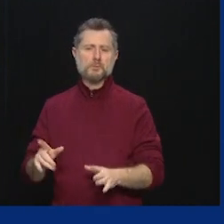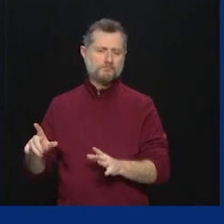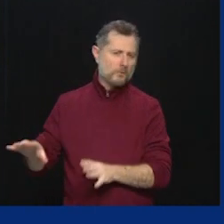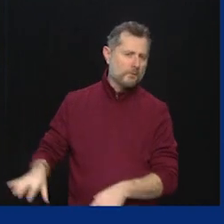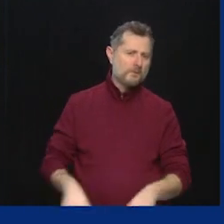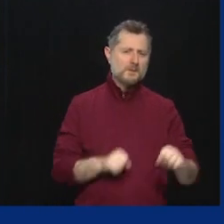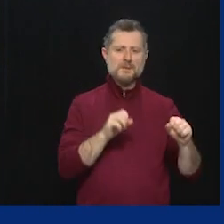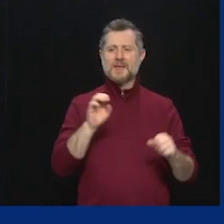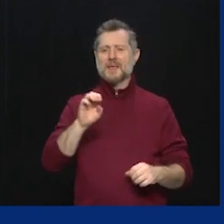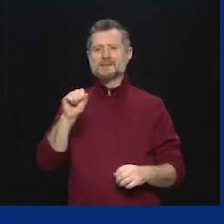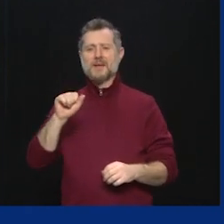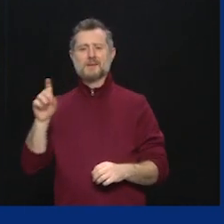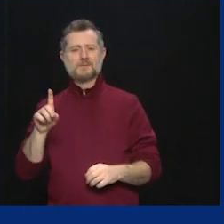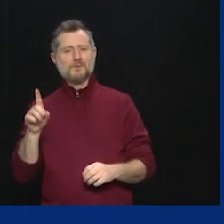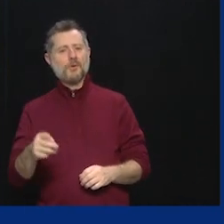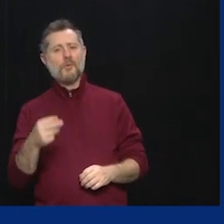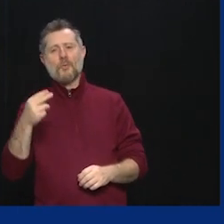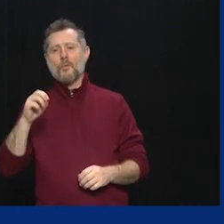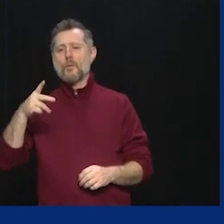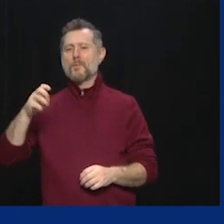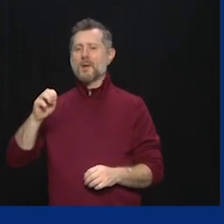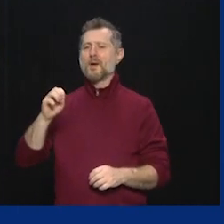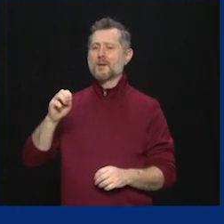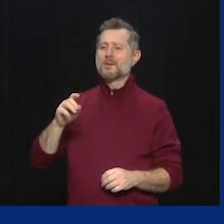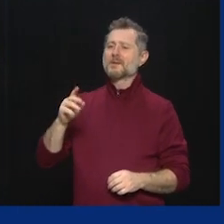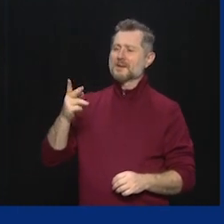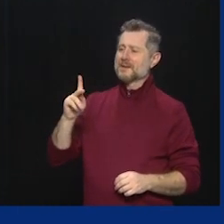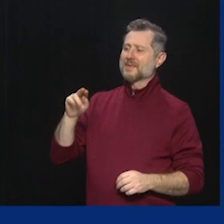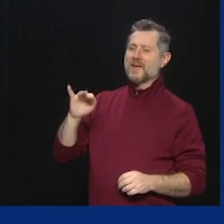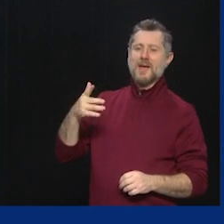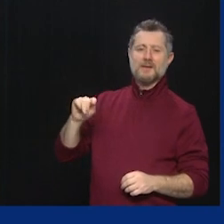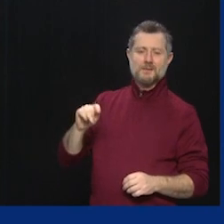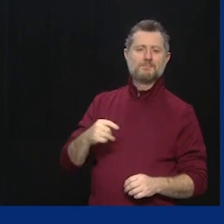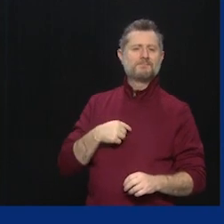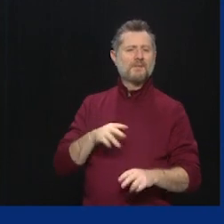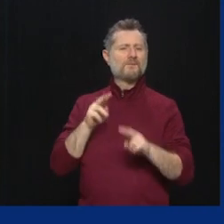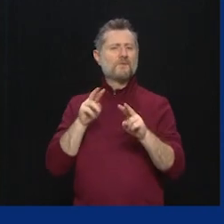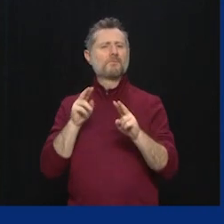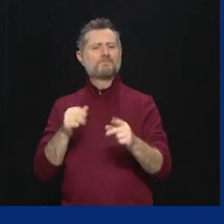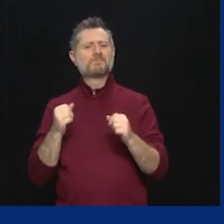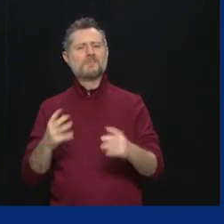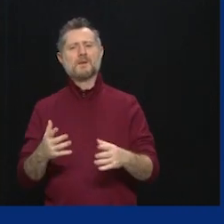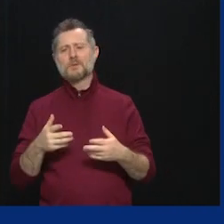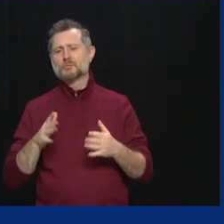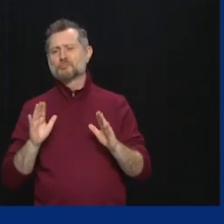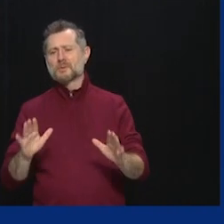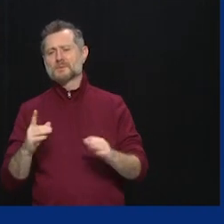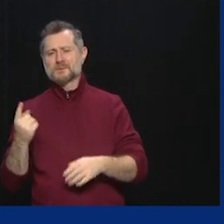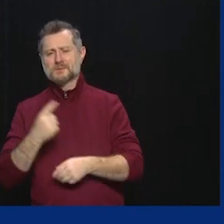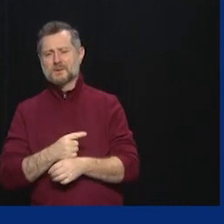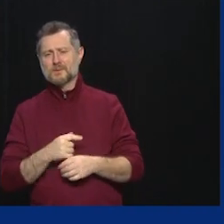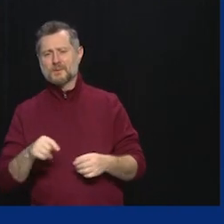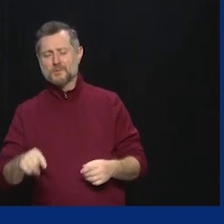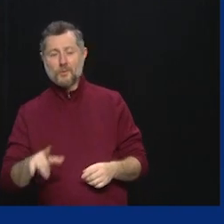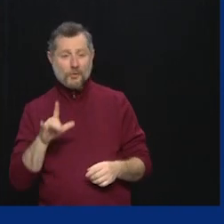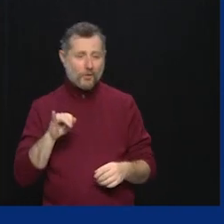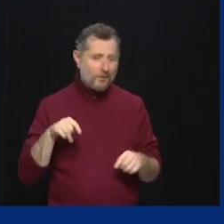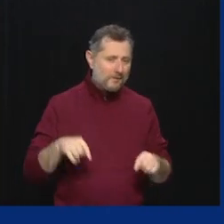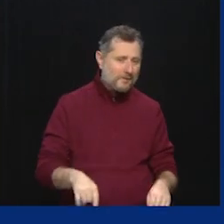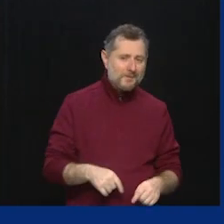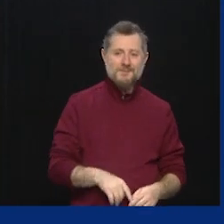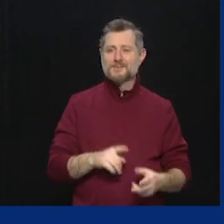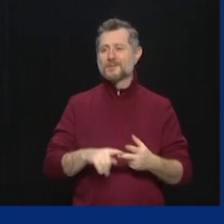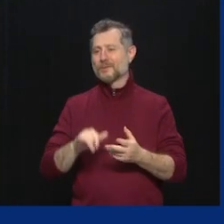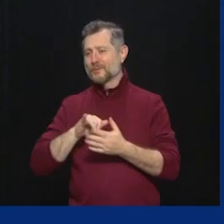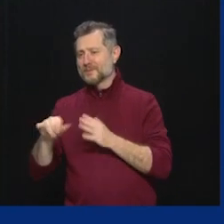to many other happy days on Long Island and throughout the state, where we can make sure that the things that we most love, the teams that we most